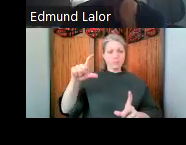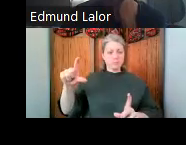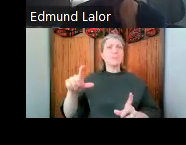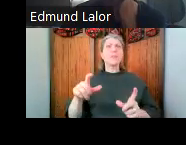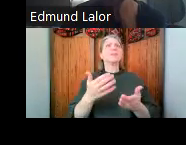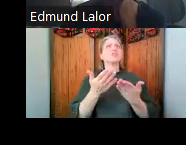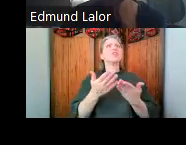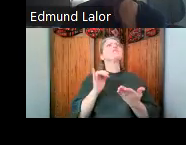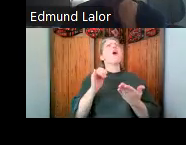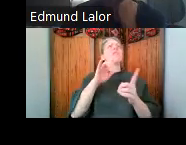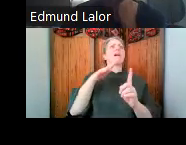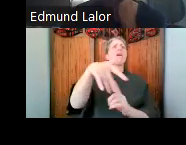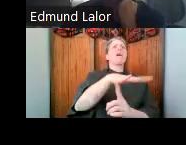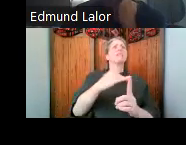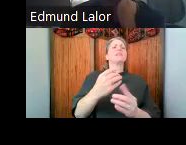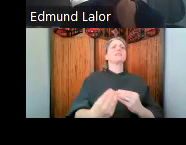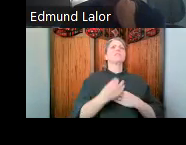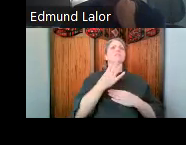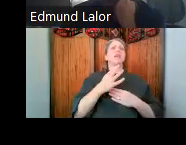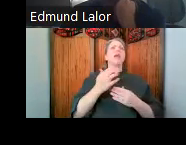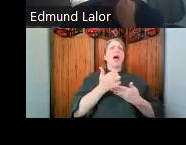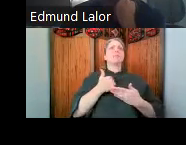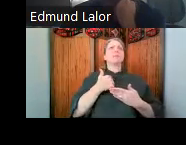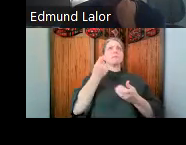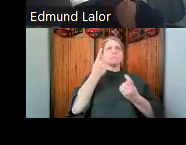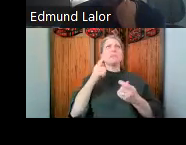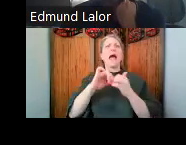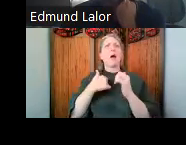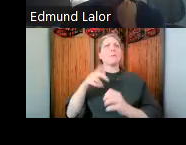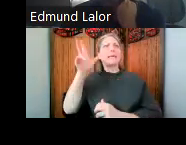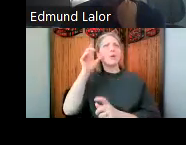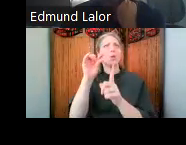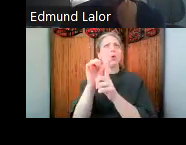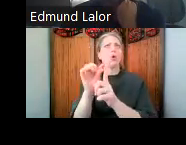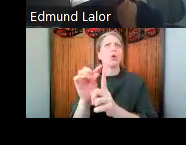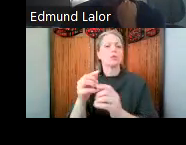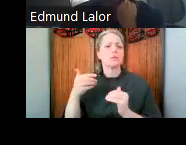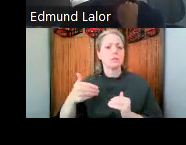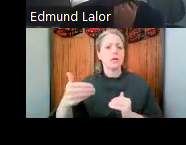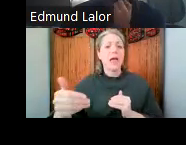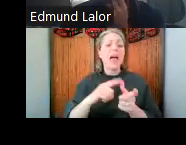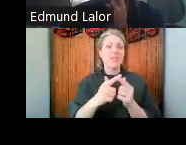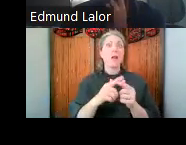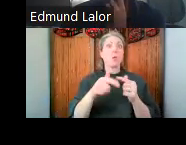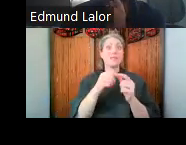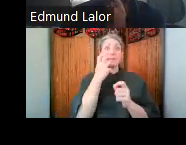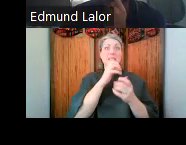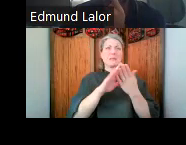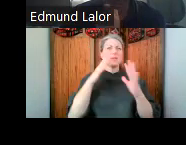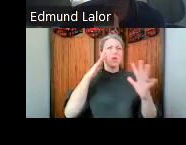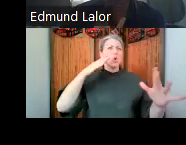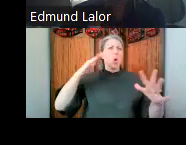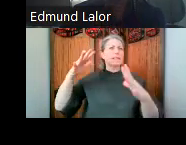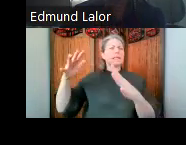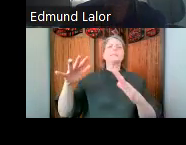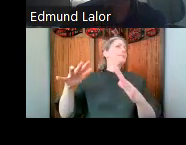context to alter how they're actually hearing those words. This, again, tapers off as the speech gets noisy, because up here you can't understand it